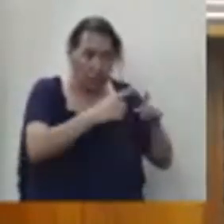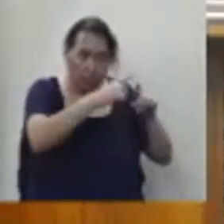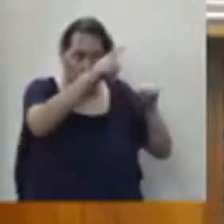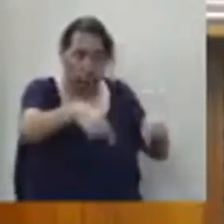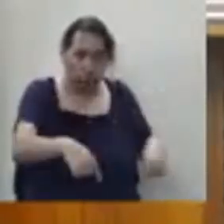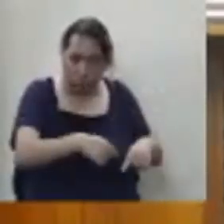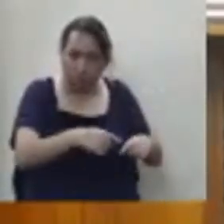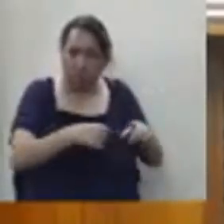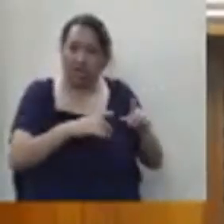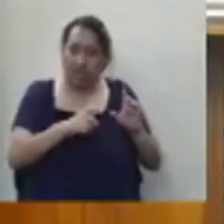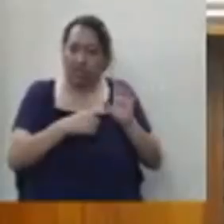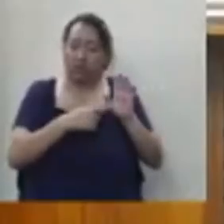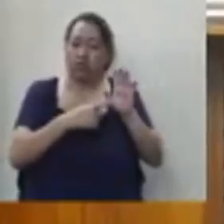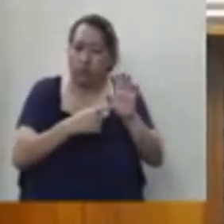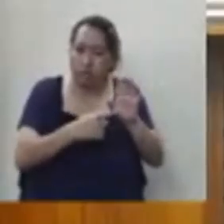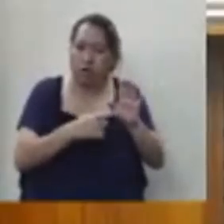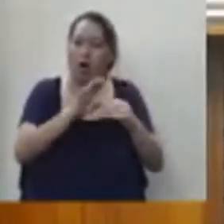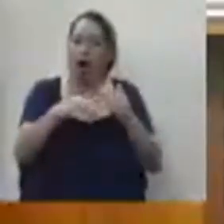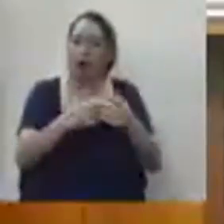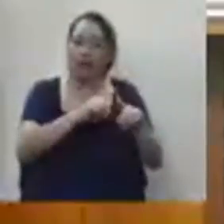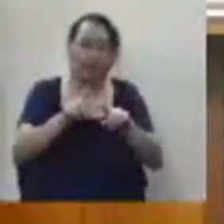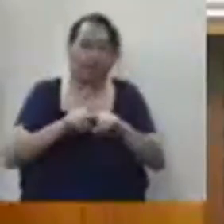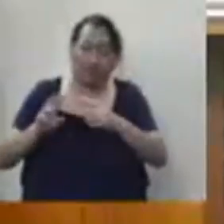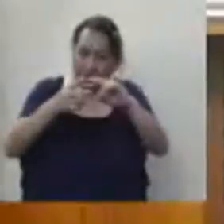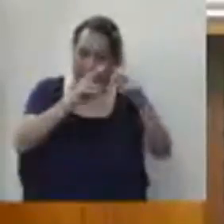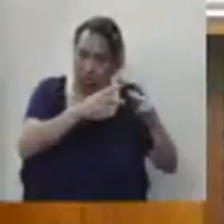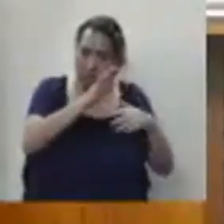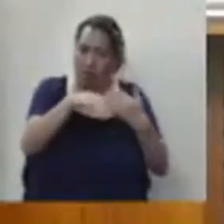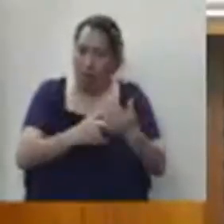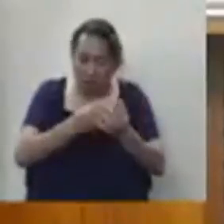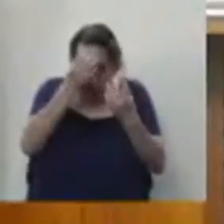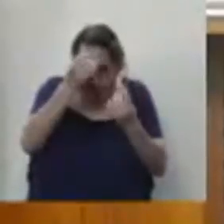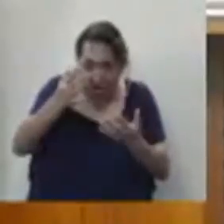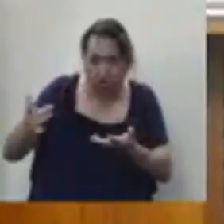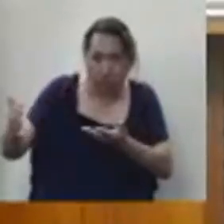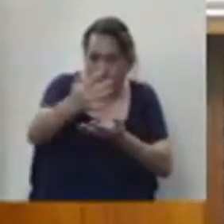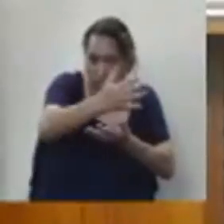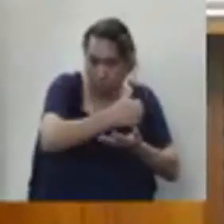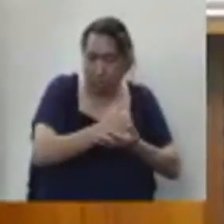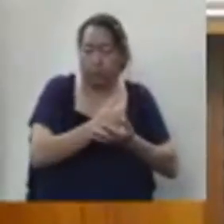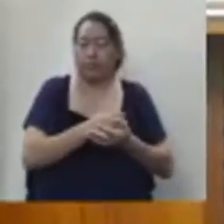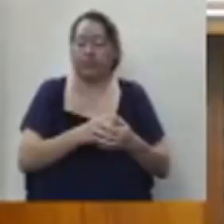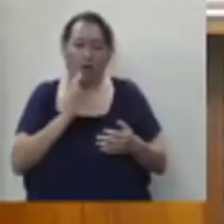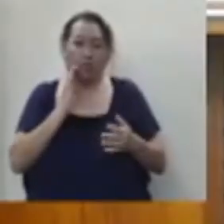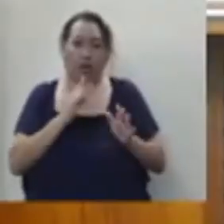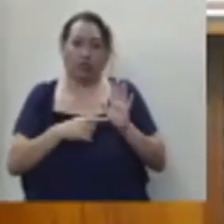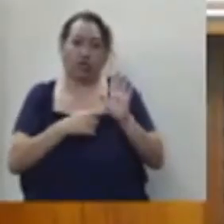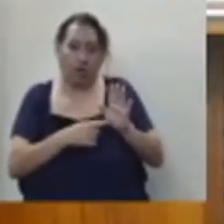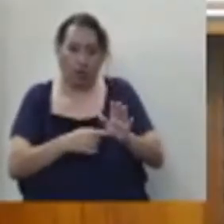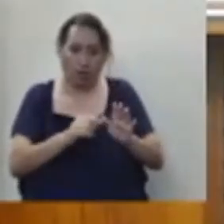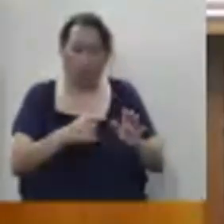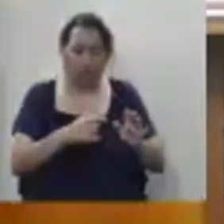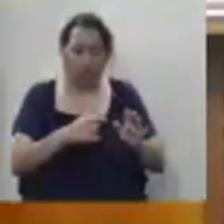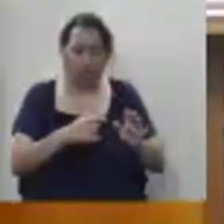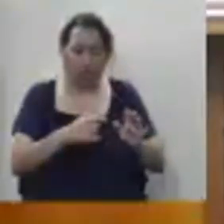expose all the different villages and the data that we'll now provide to you. We're going to walk you through the steps in the